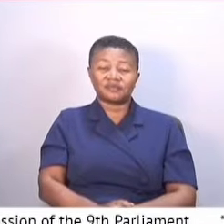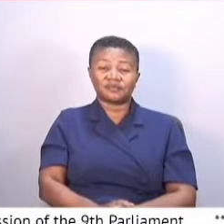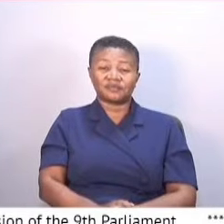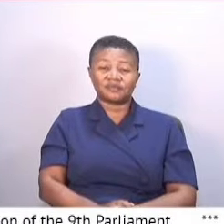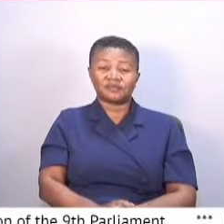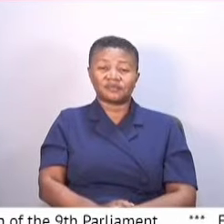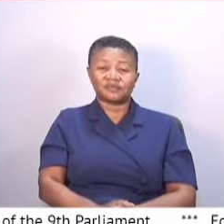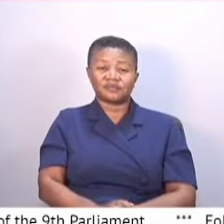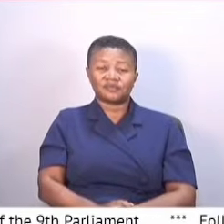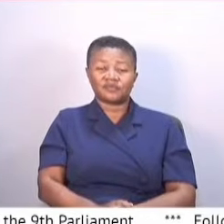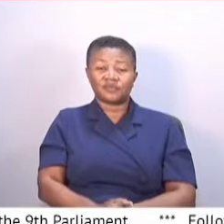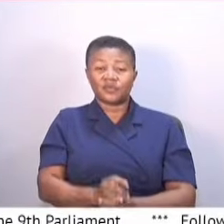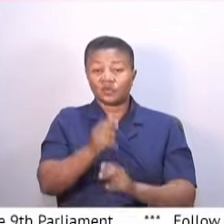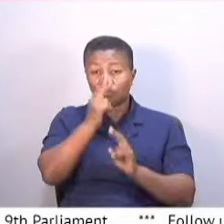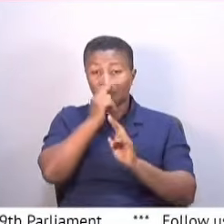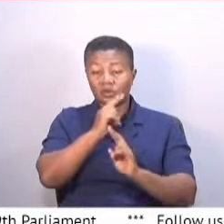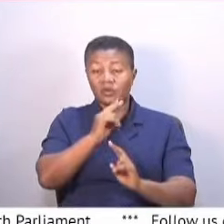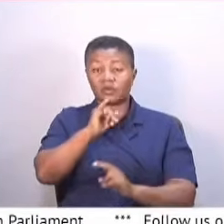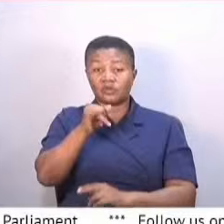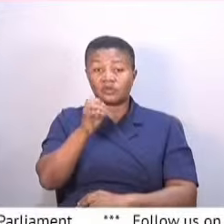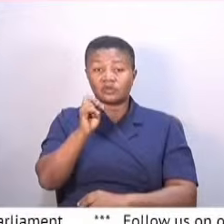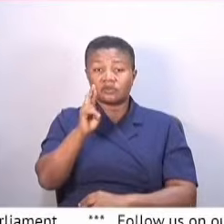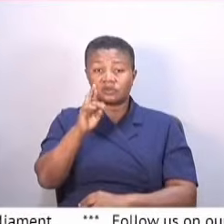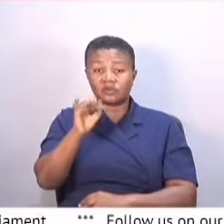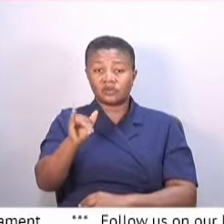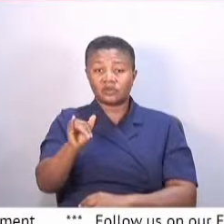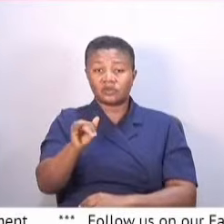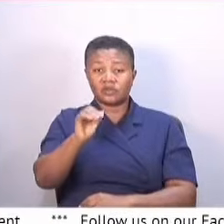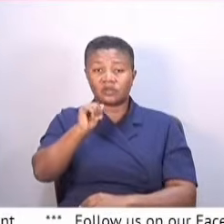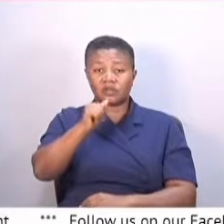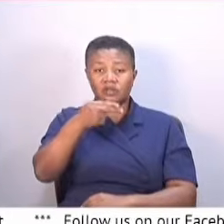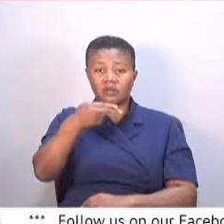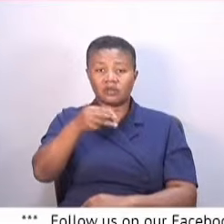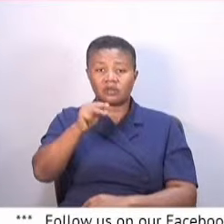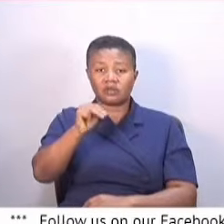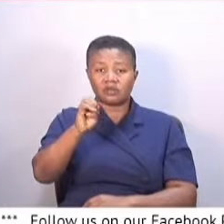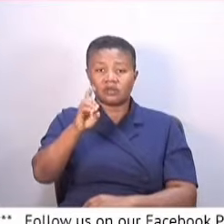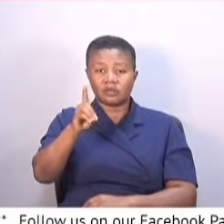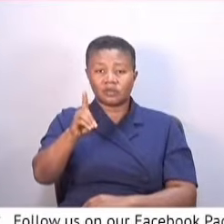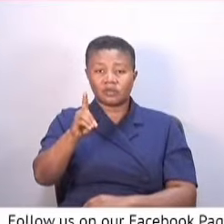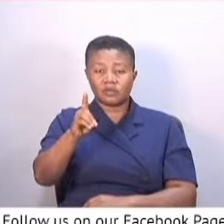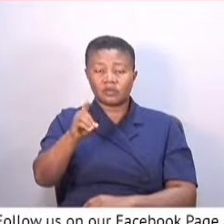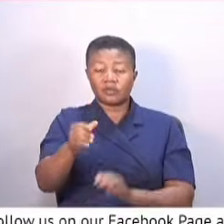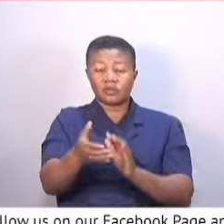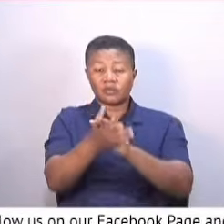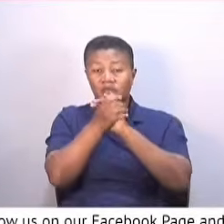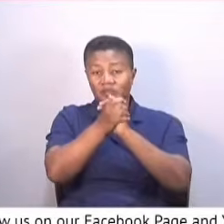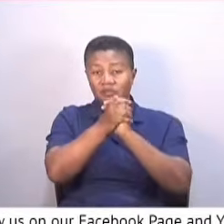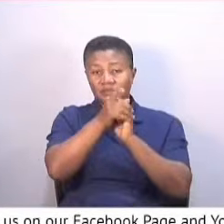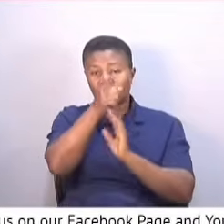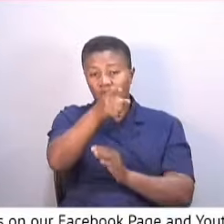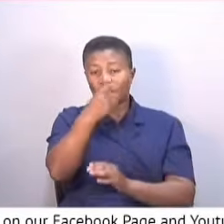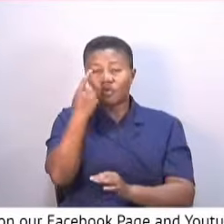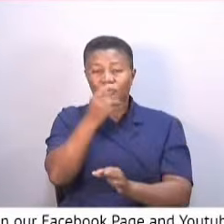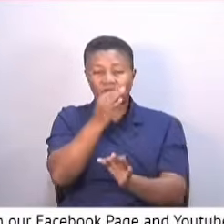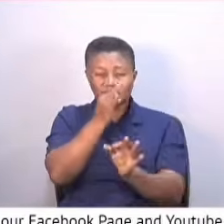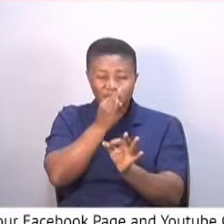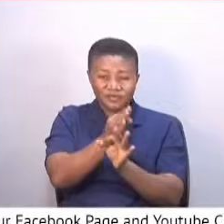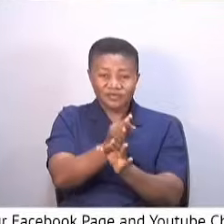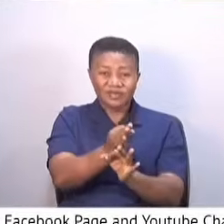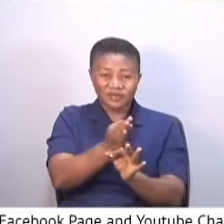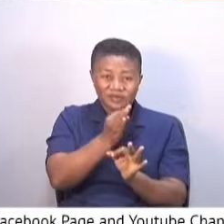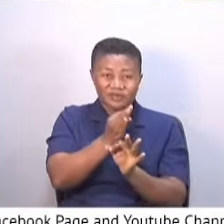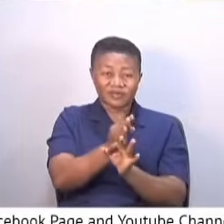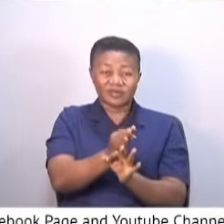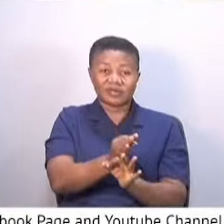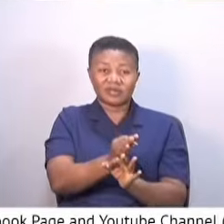Yes, Honorable Jerry Ahmed. Speaker, first of all, I still need to commend you on your punctuality, save that